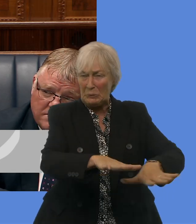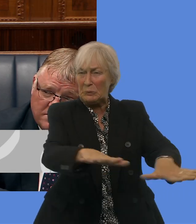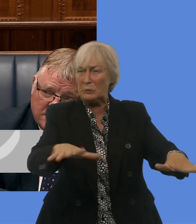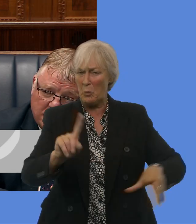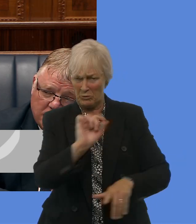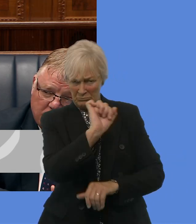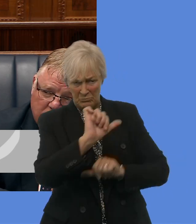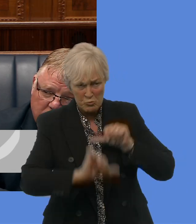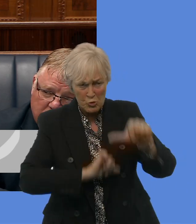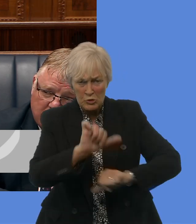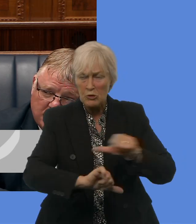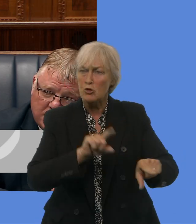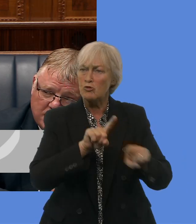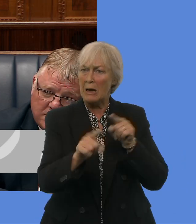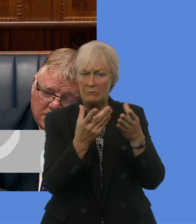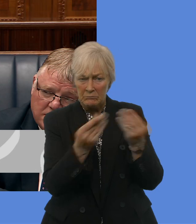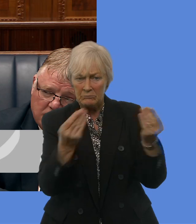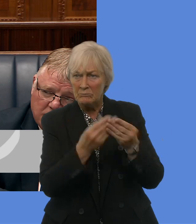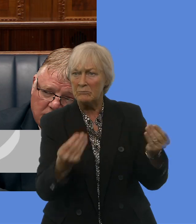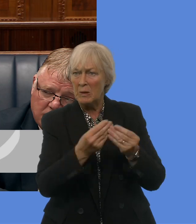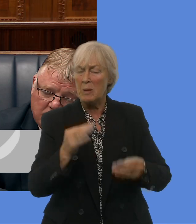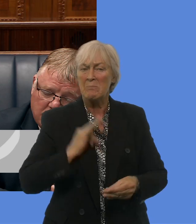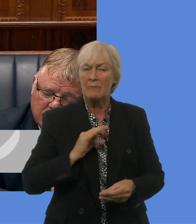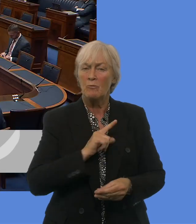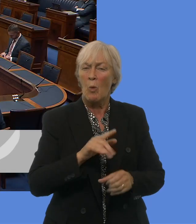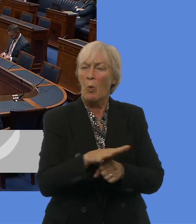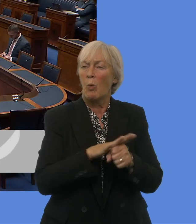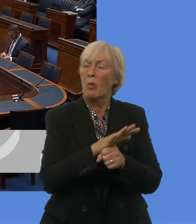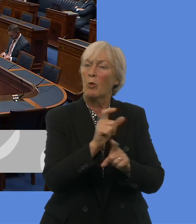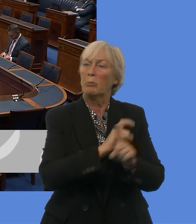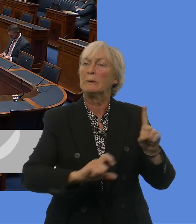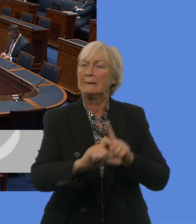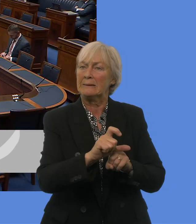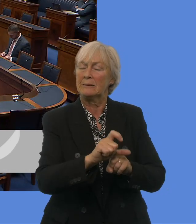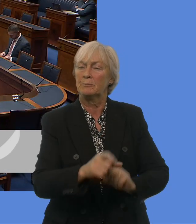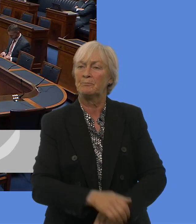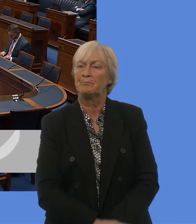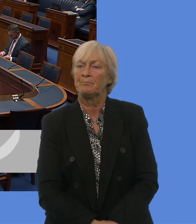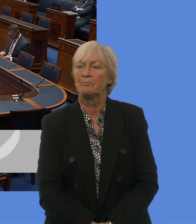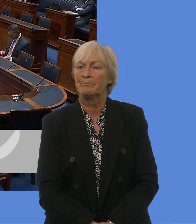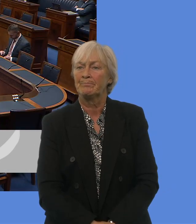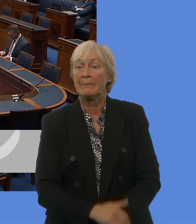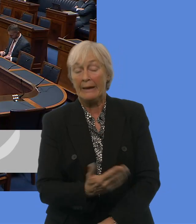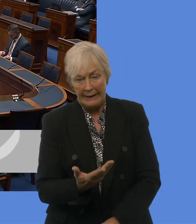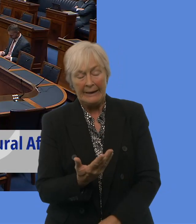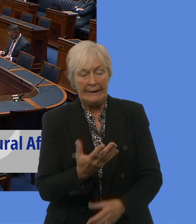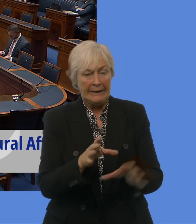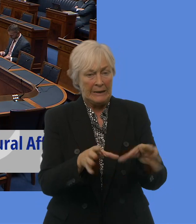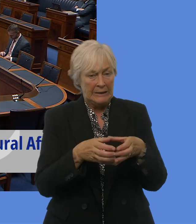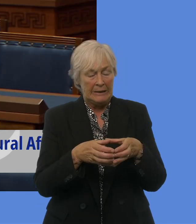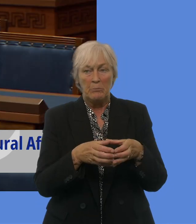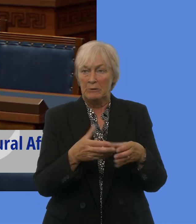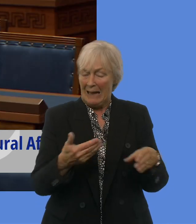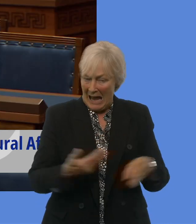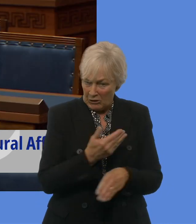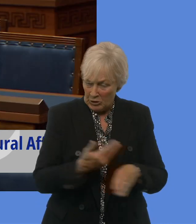department is making to address the benefits for local communities? So the department is continuing to implement the Lough Neagh Action